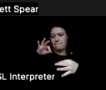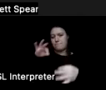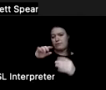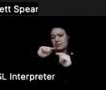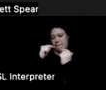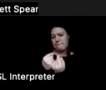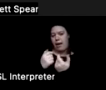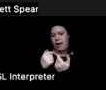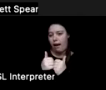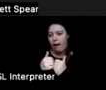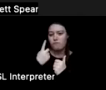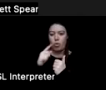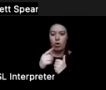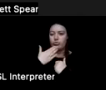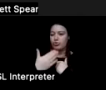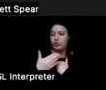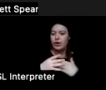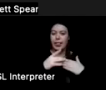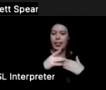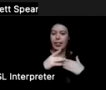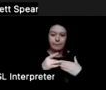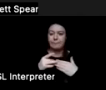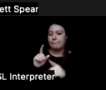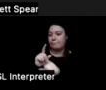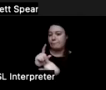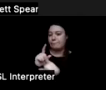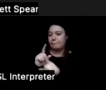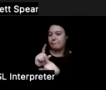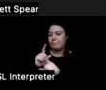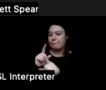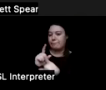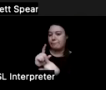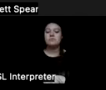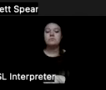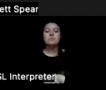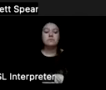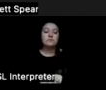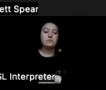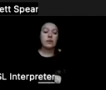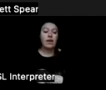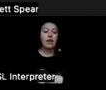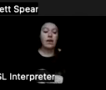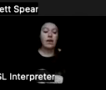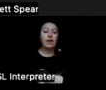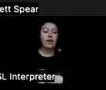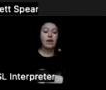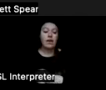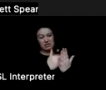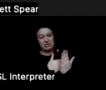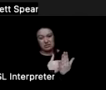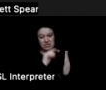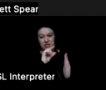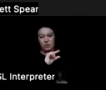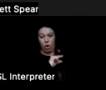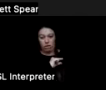their leadership and mentorship skills? Many of us, again, I think this list of qualities probably